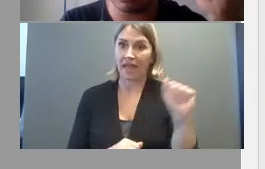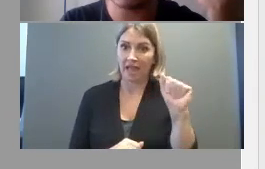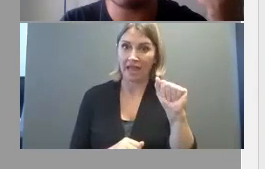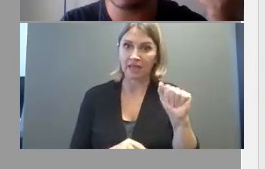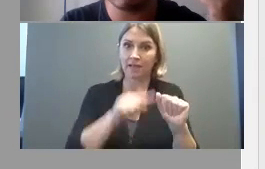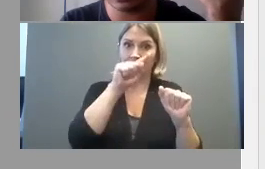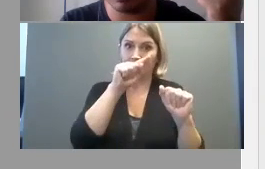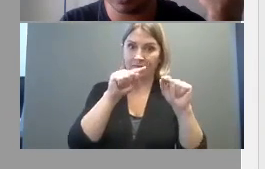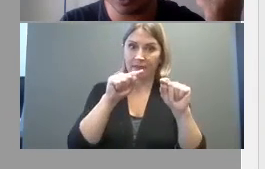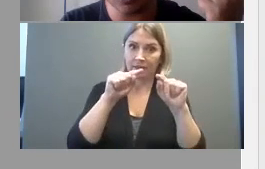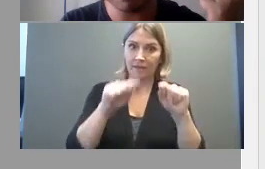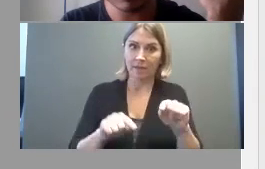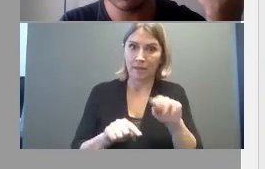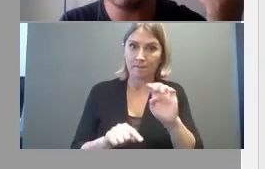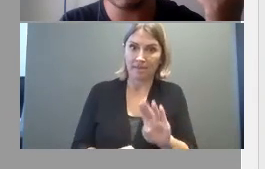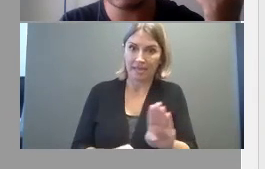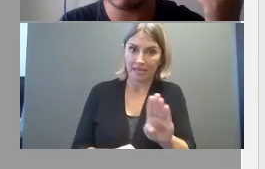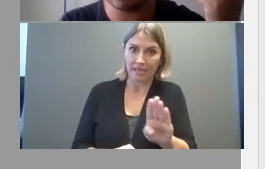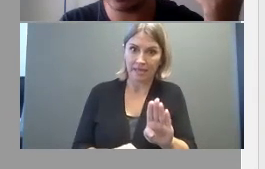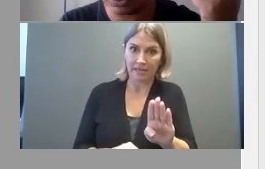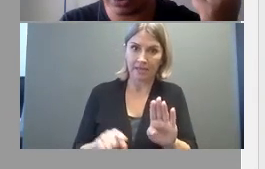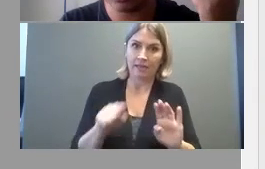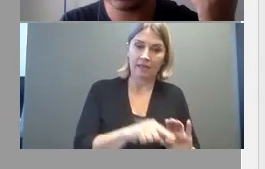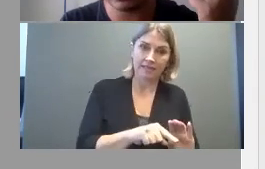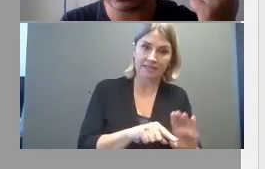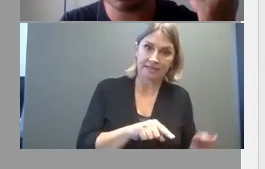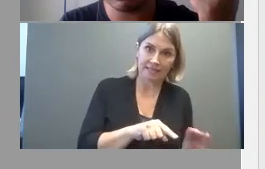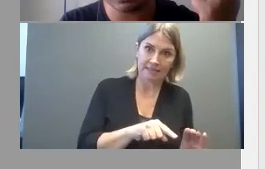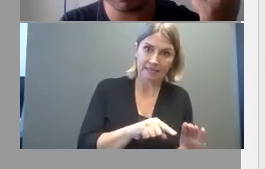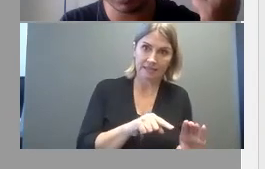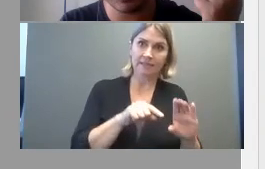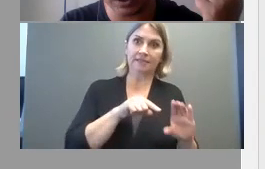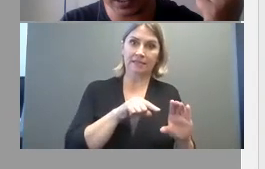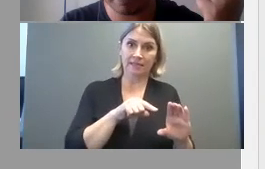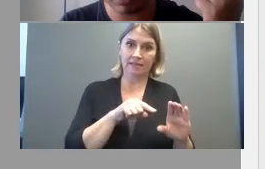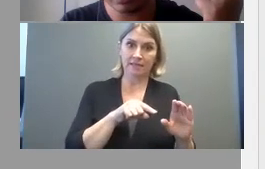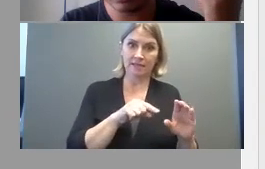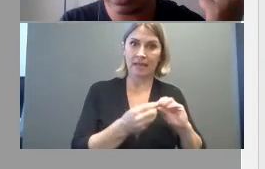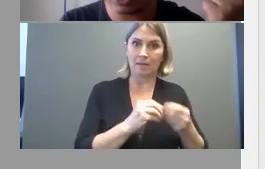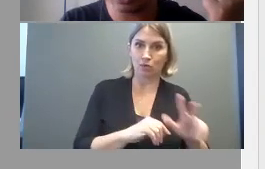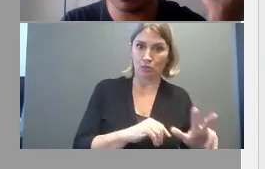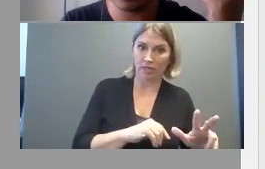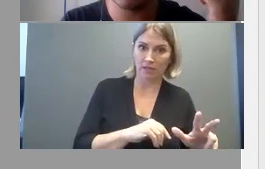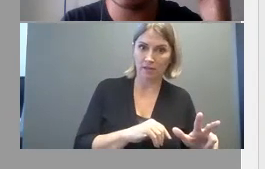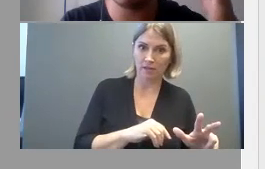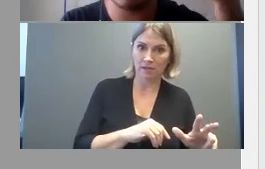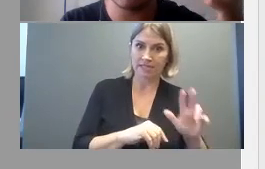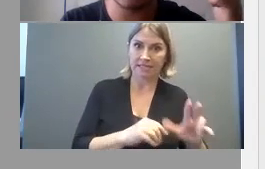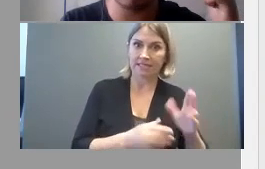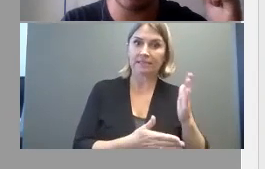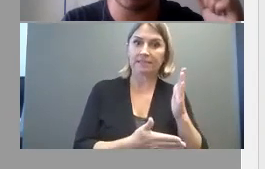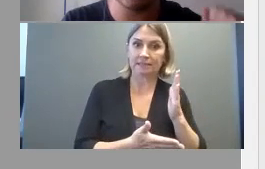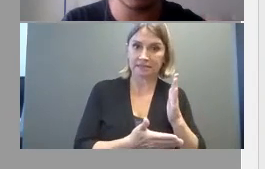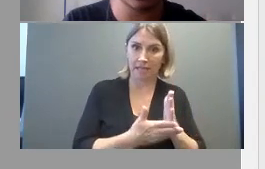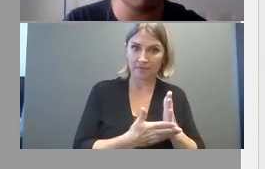B, so B has a pre-visit number of 2. Then let's say we go to C, so C has a pre-visit number of 3. C stops, so C's